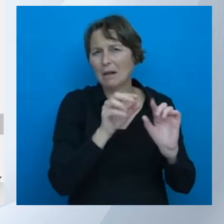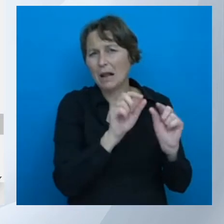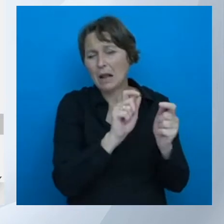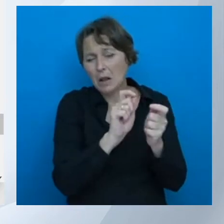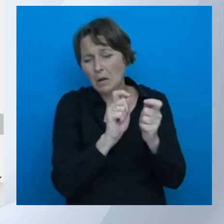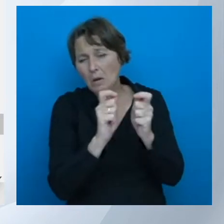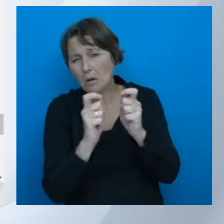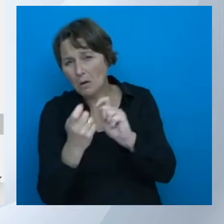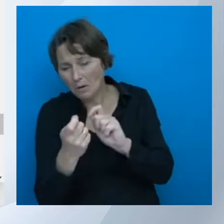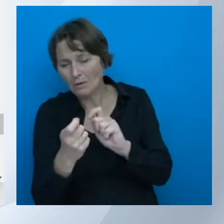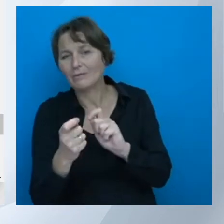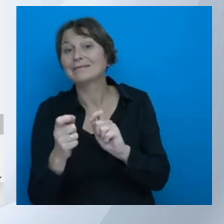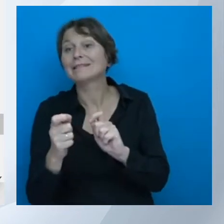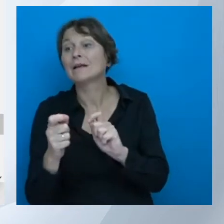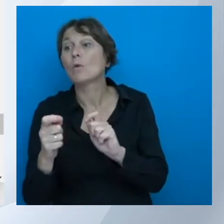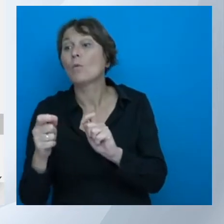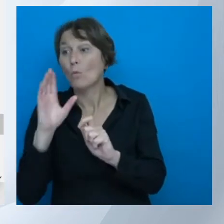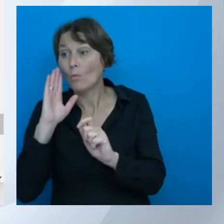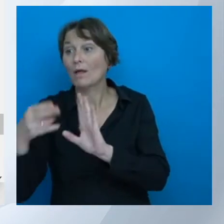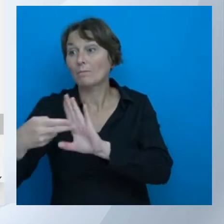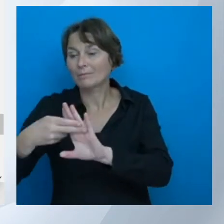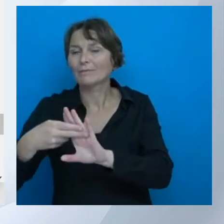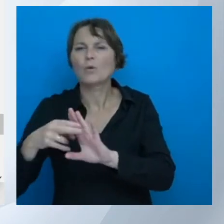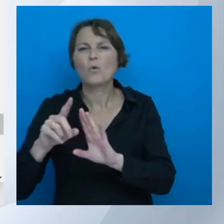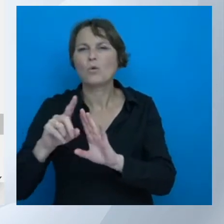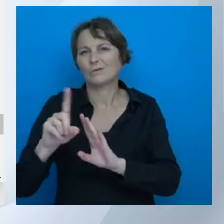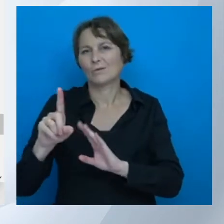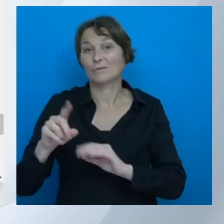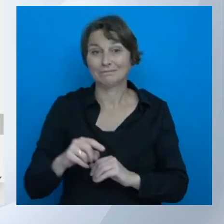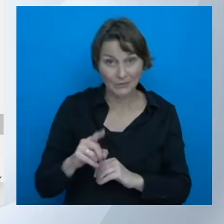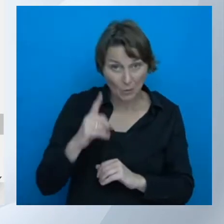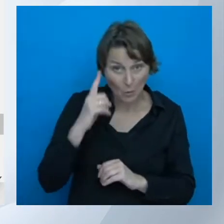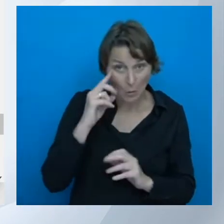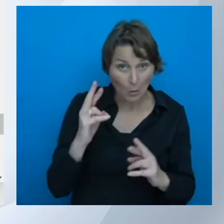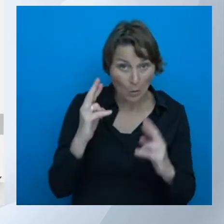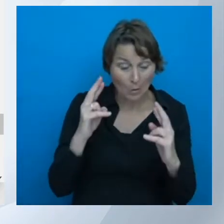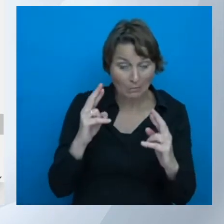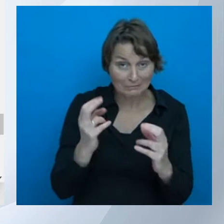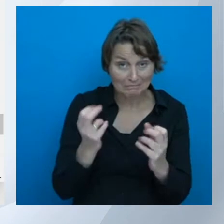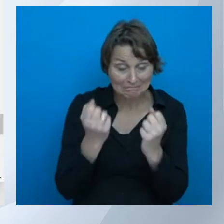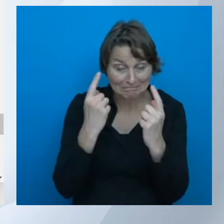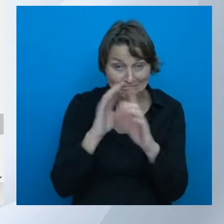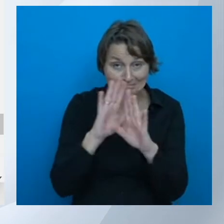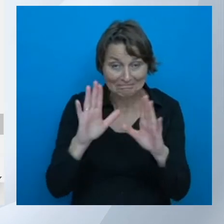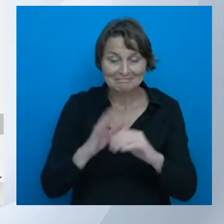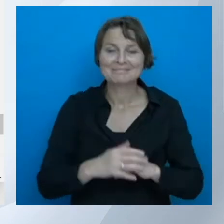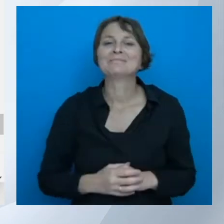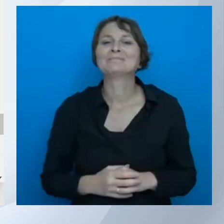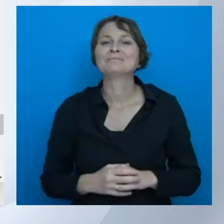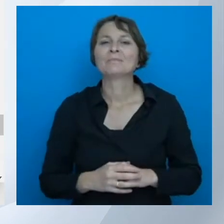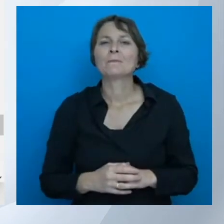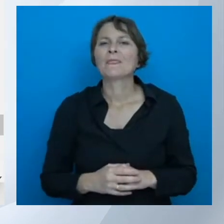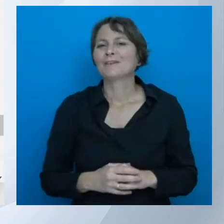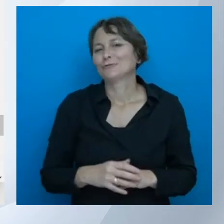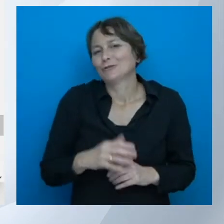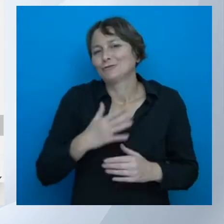that one. I hope it made sense. And just for fun, to show you that it actually works, and it works with the data that